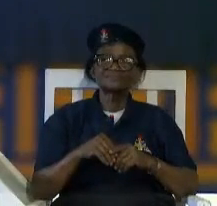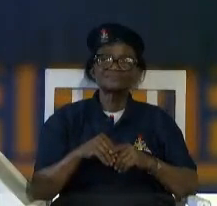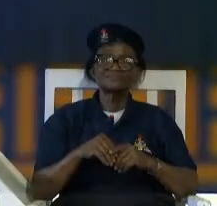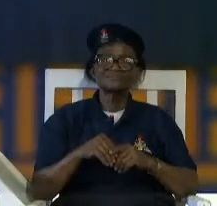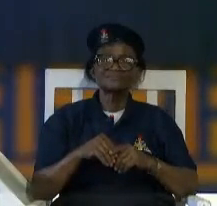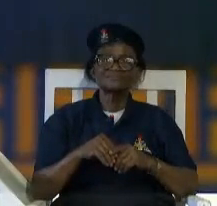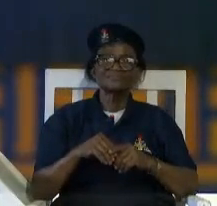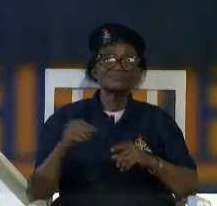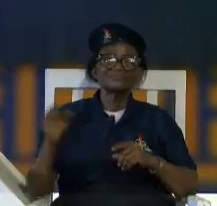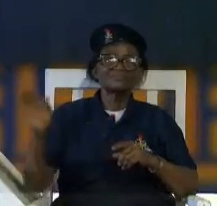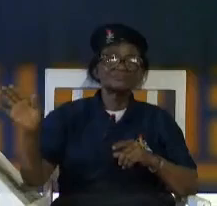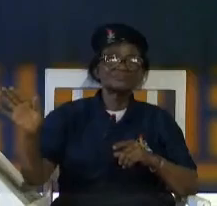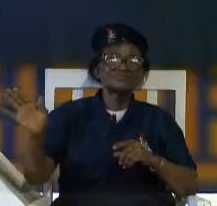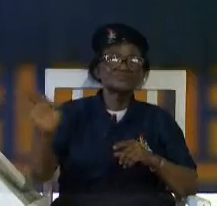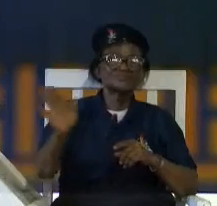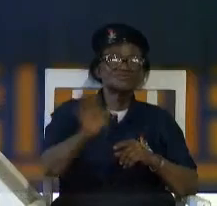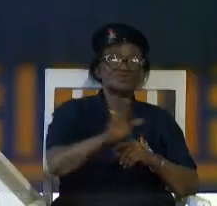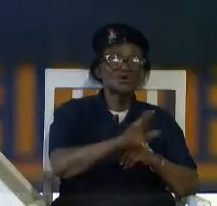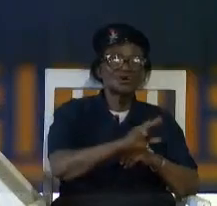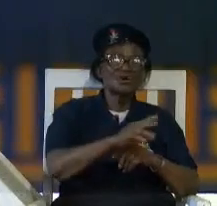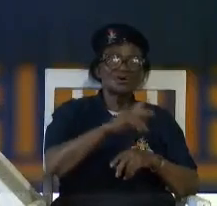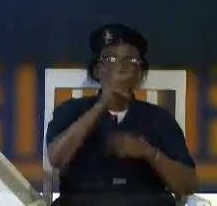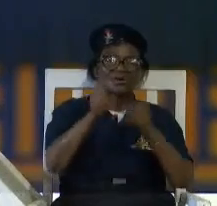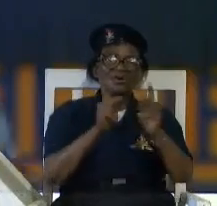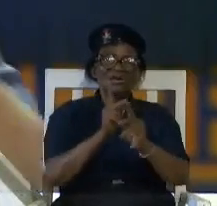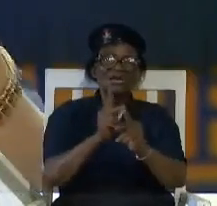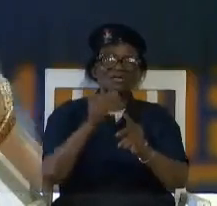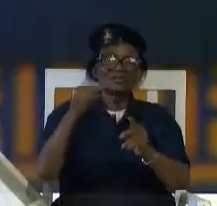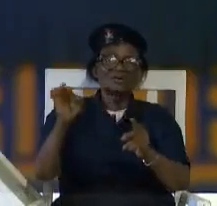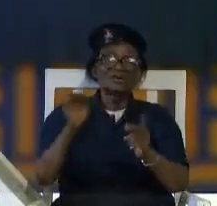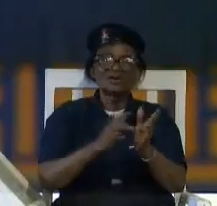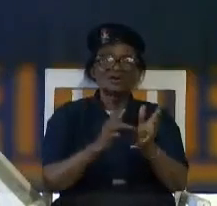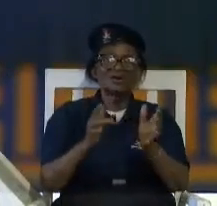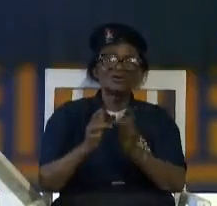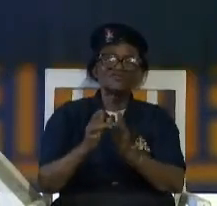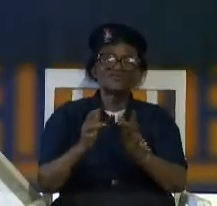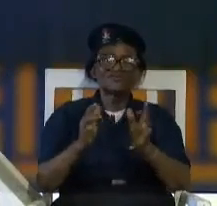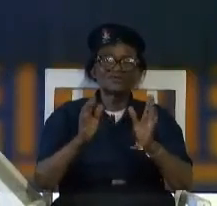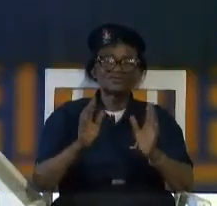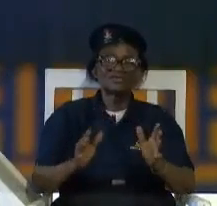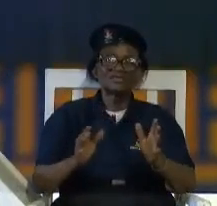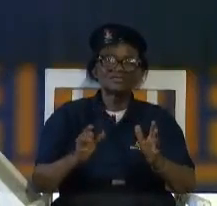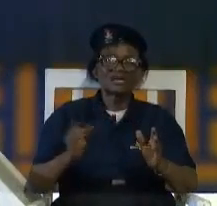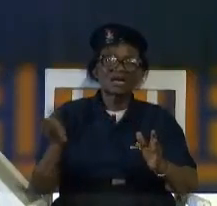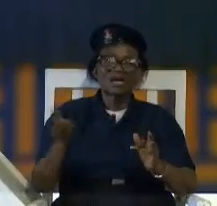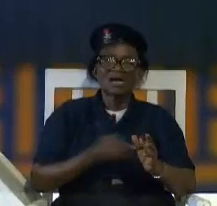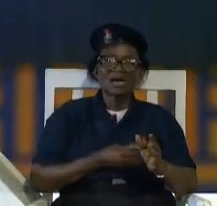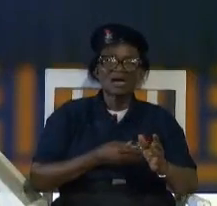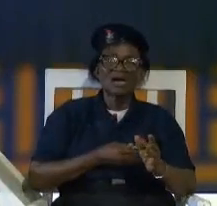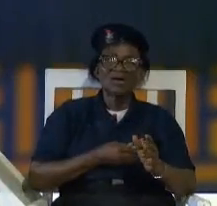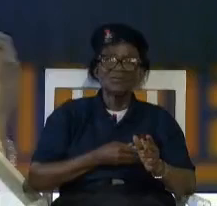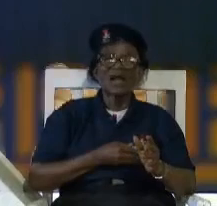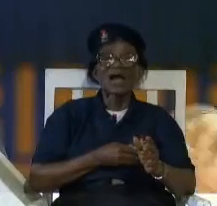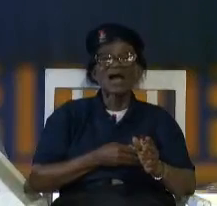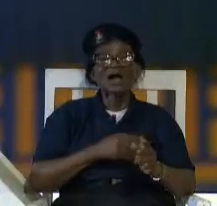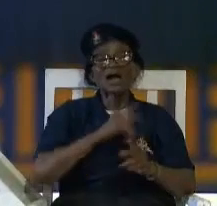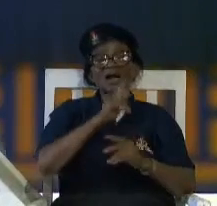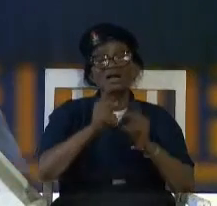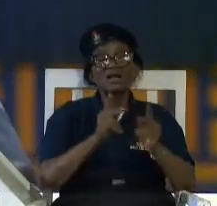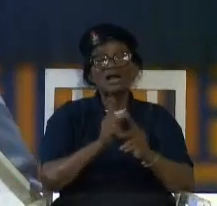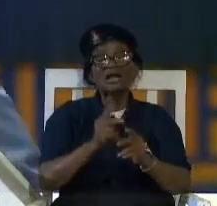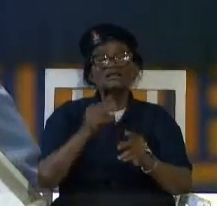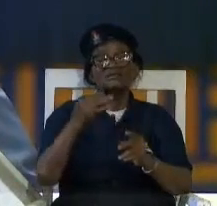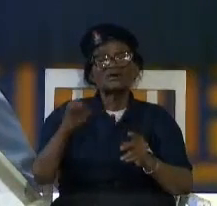Your brand of Christianity, our brand of Christianity,